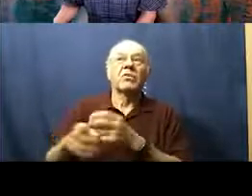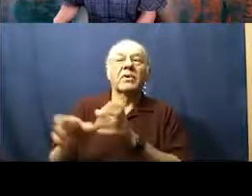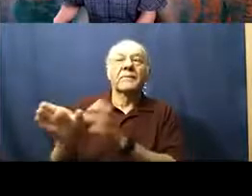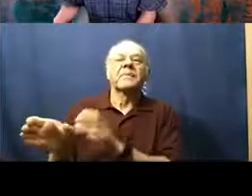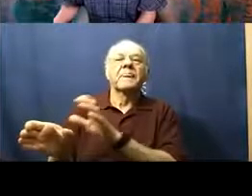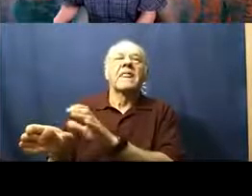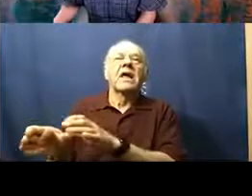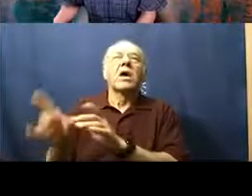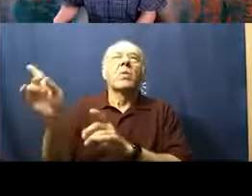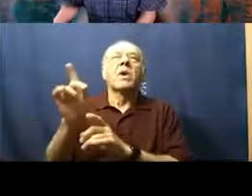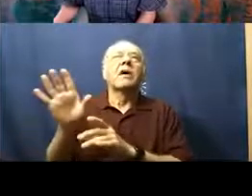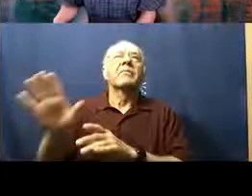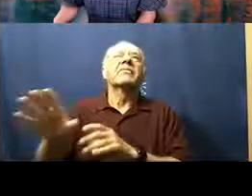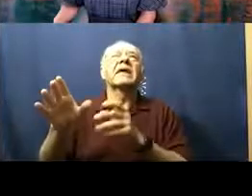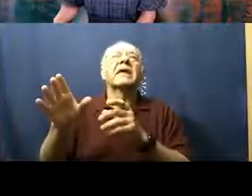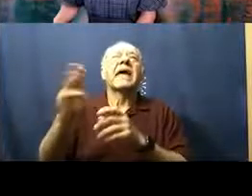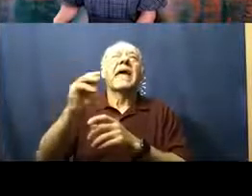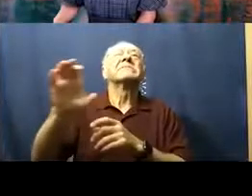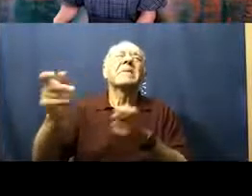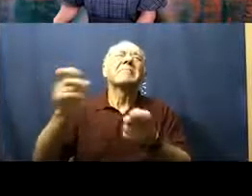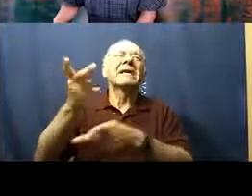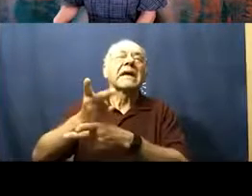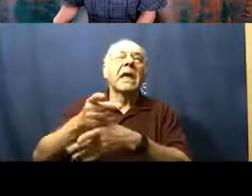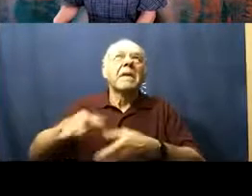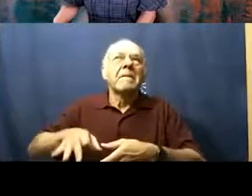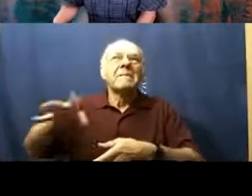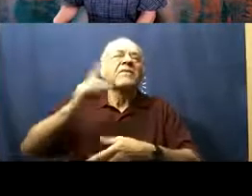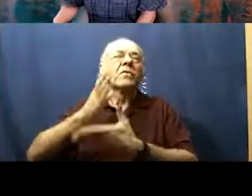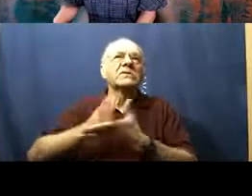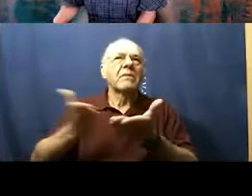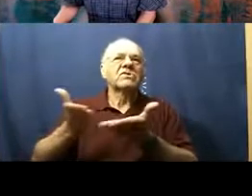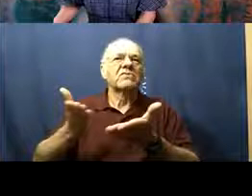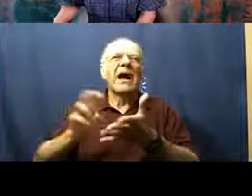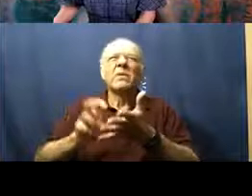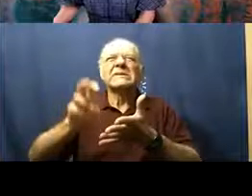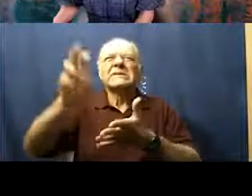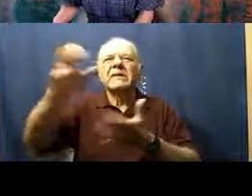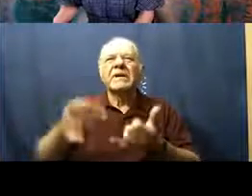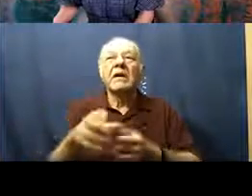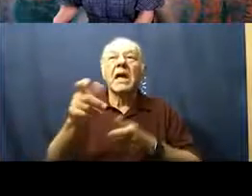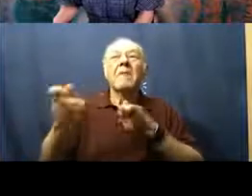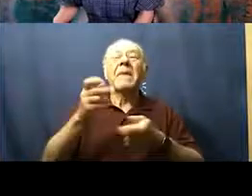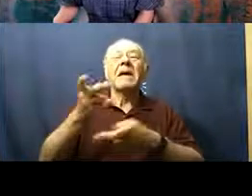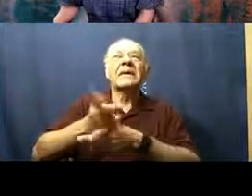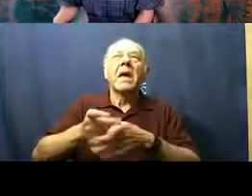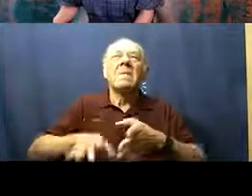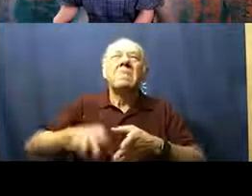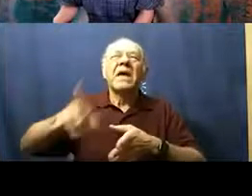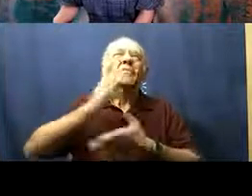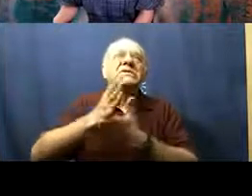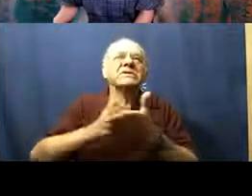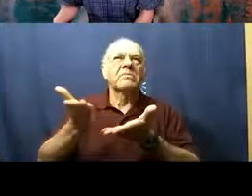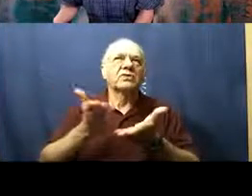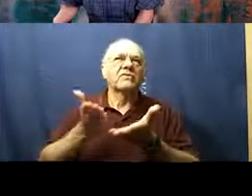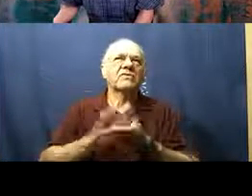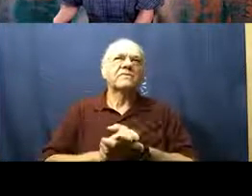where managed care pays for some services. I'm going to skip to here. Managed care pays for some